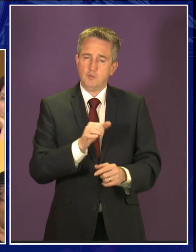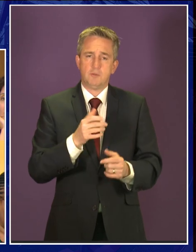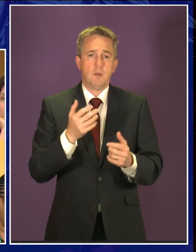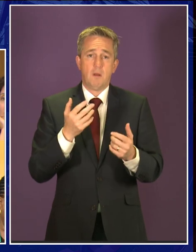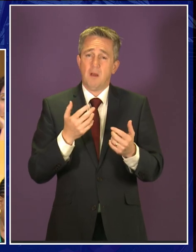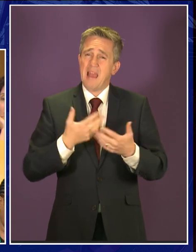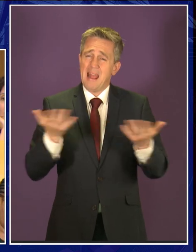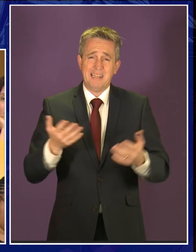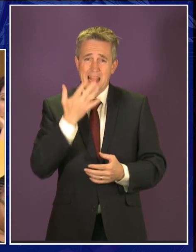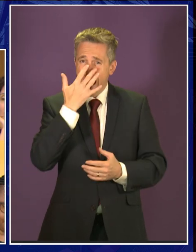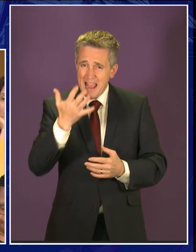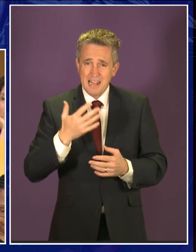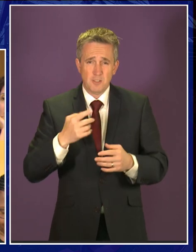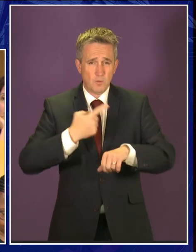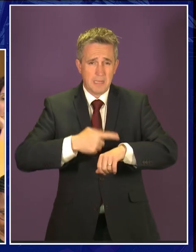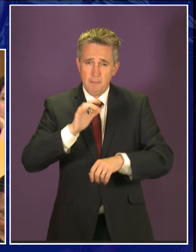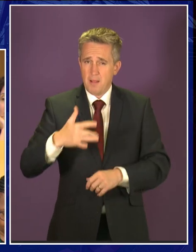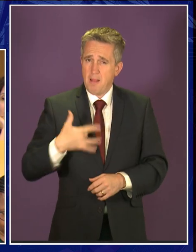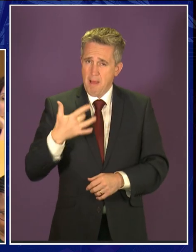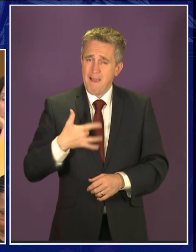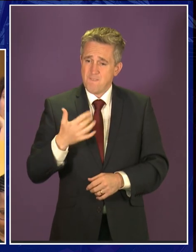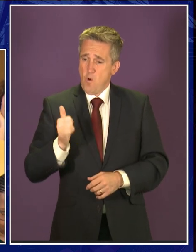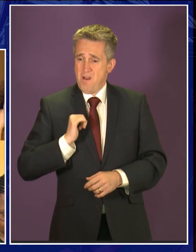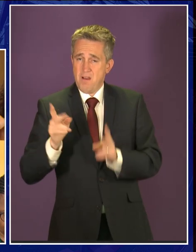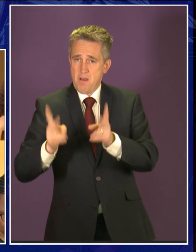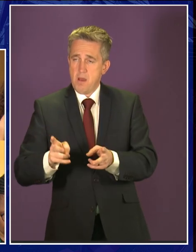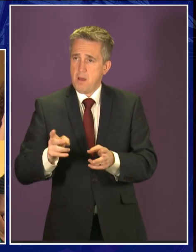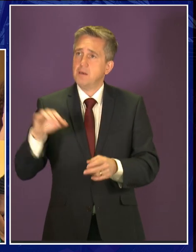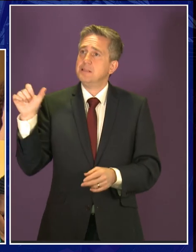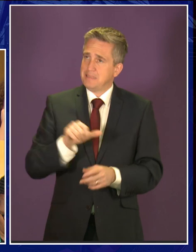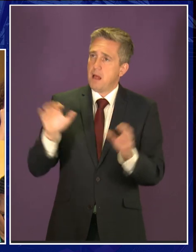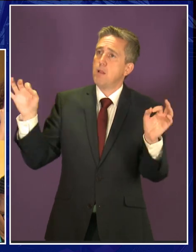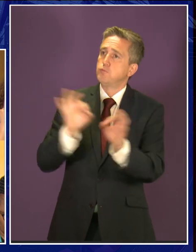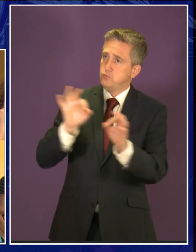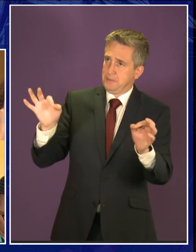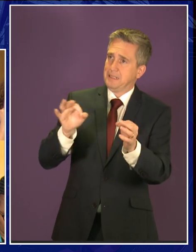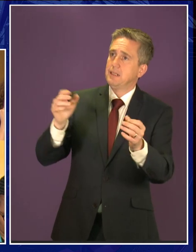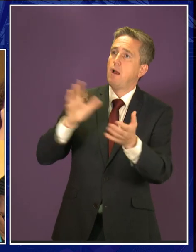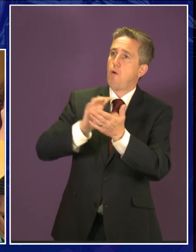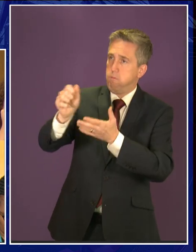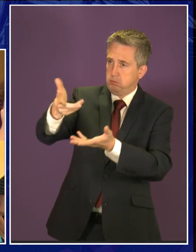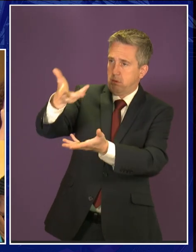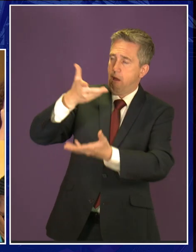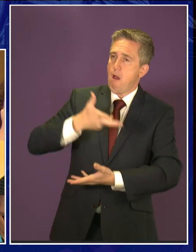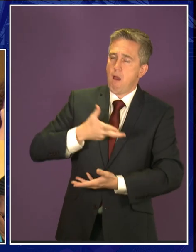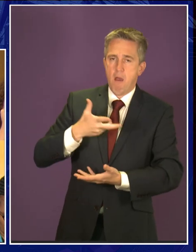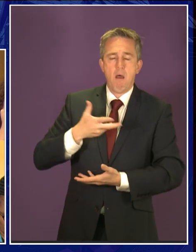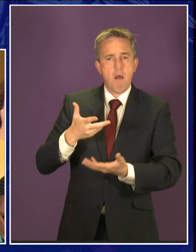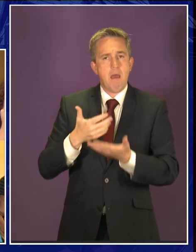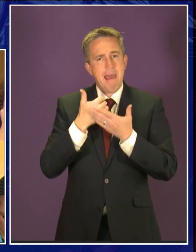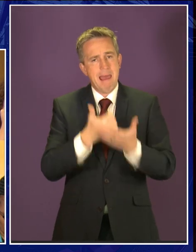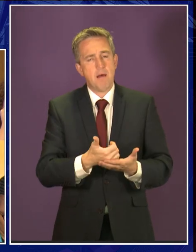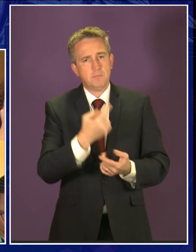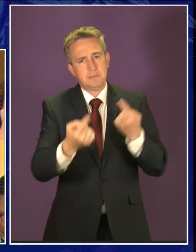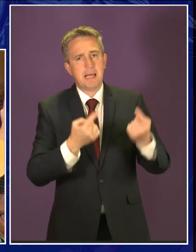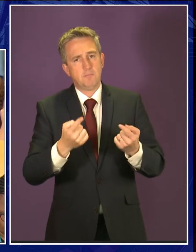others. For a person with a terminal illness, for example, I think that the very act of bringing culture to that person is to dignify